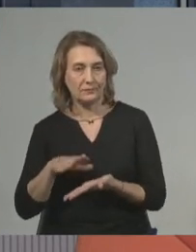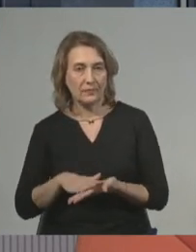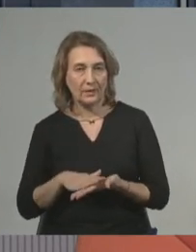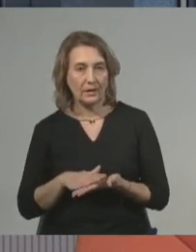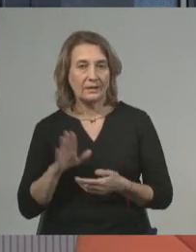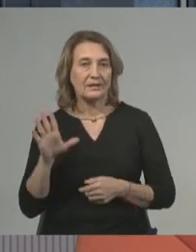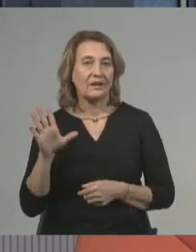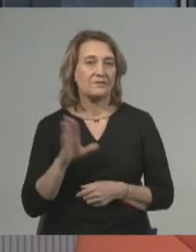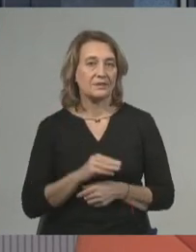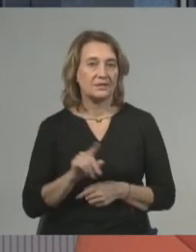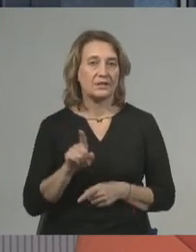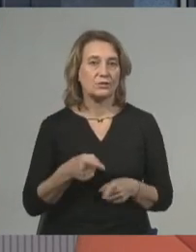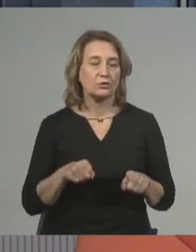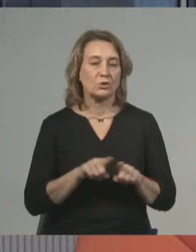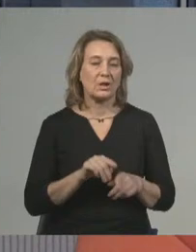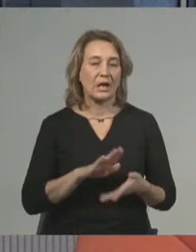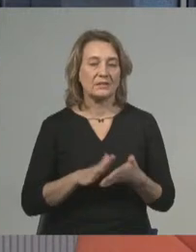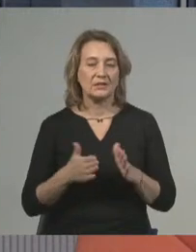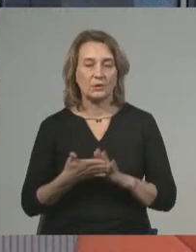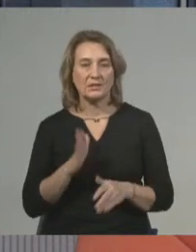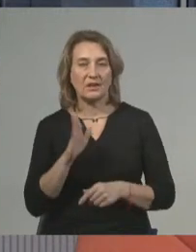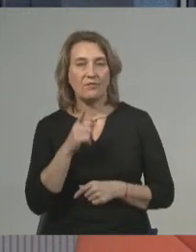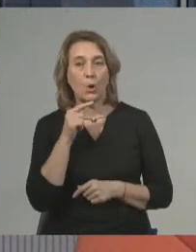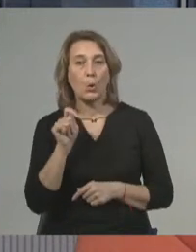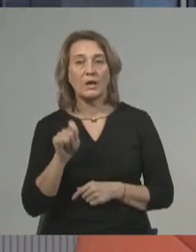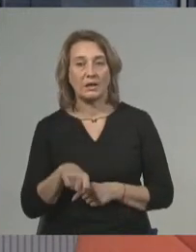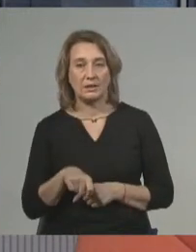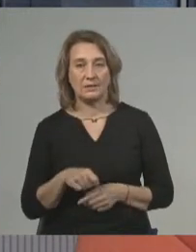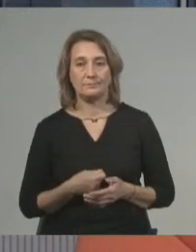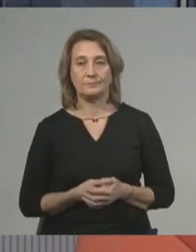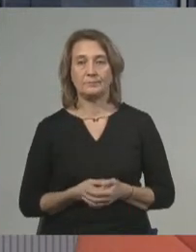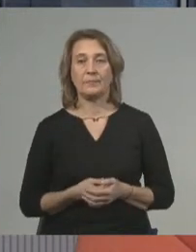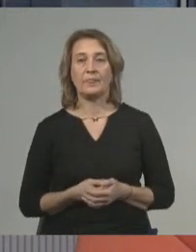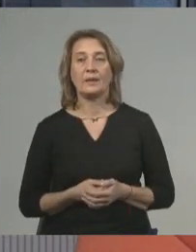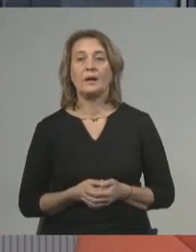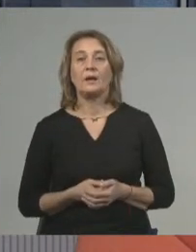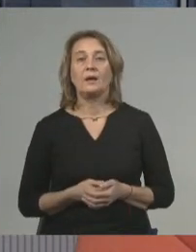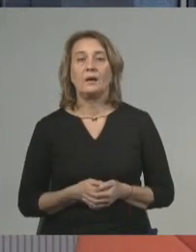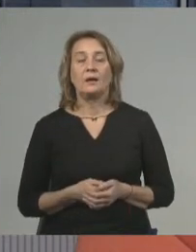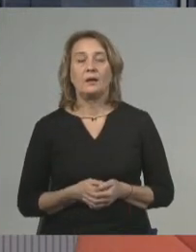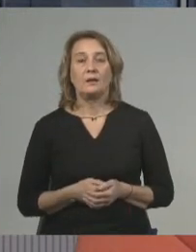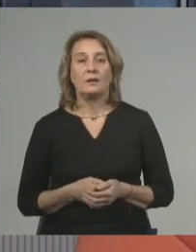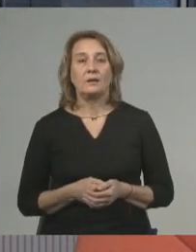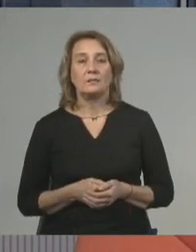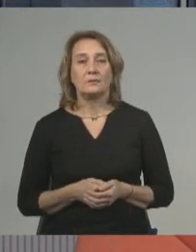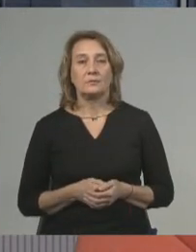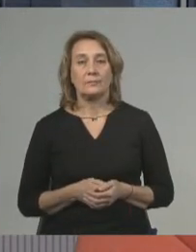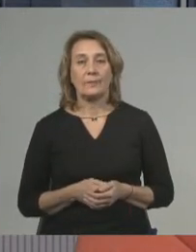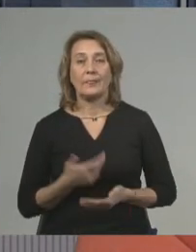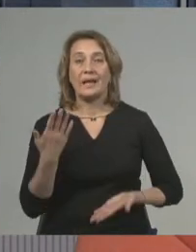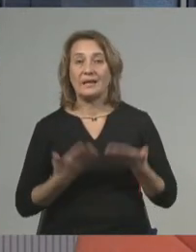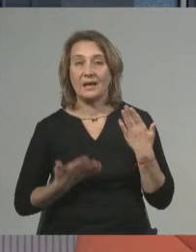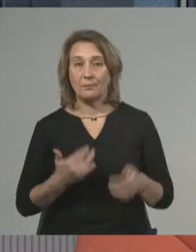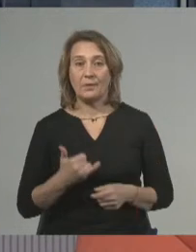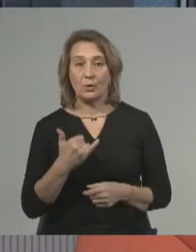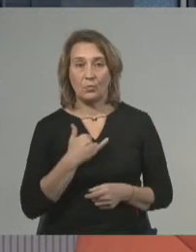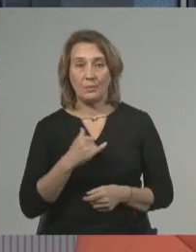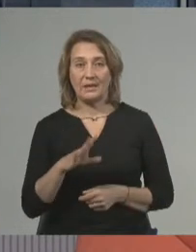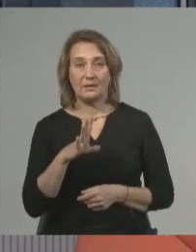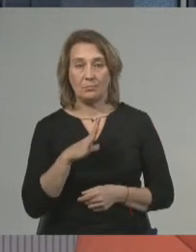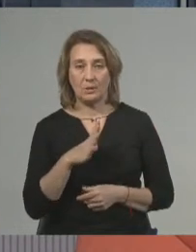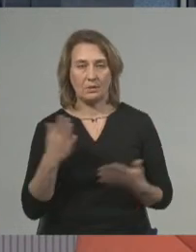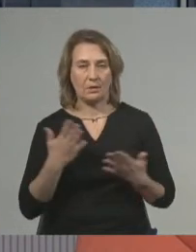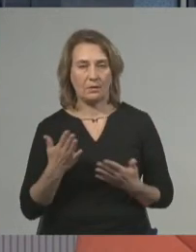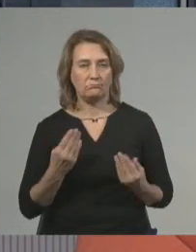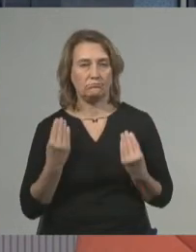ukraine and i i i again i wish i had some sort of magic magic cure for it but i